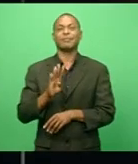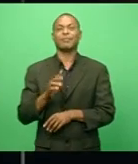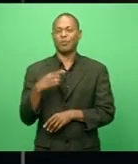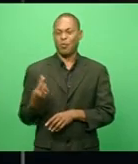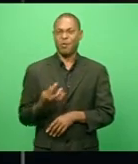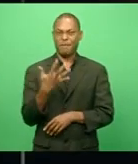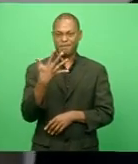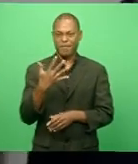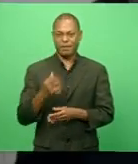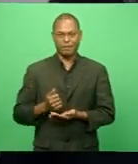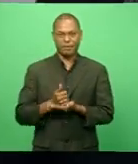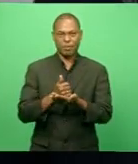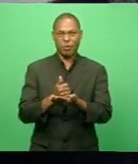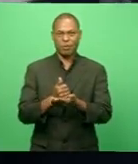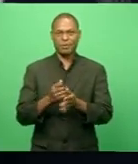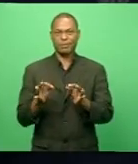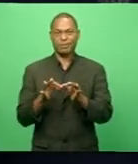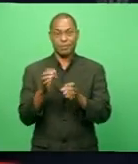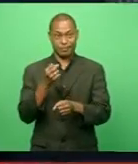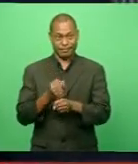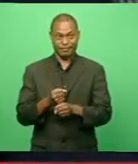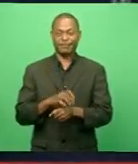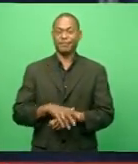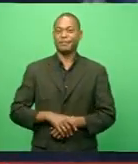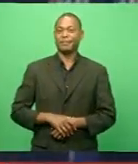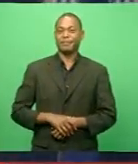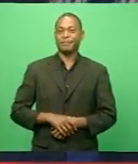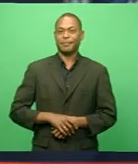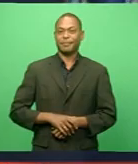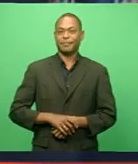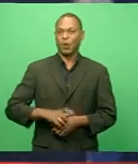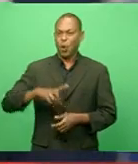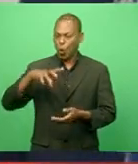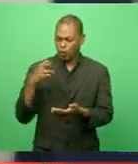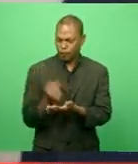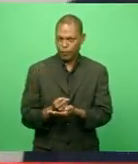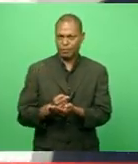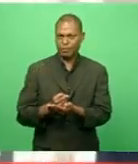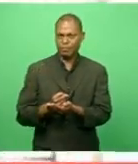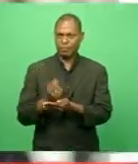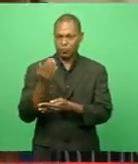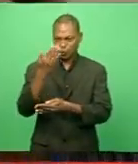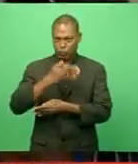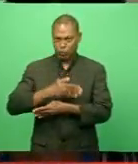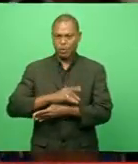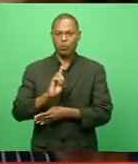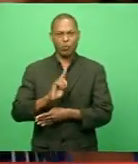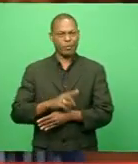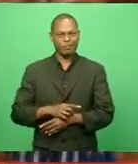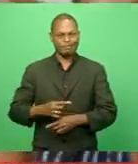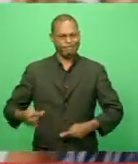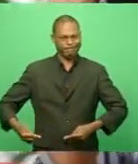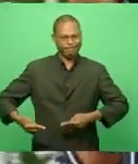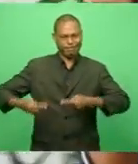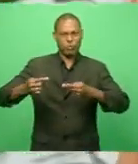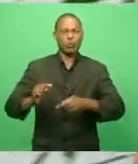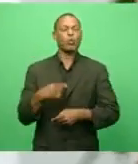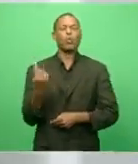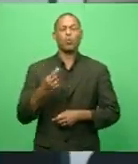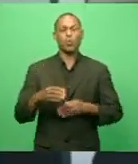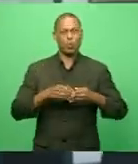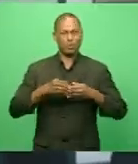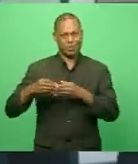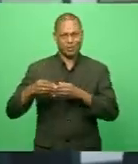supported Ngavoka. Confirmation tonight that the SODELPA caucus went against the party line on who should be leader of